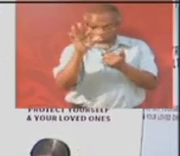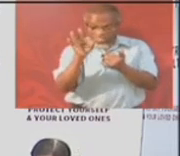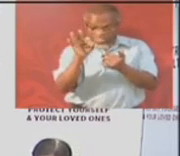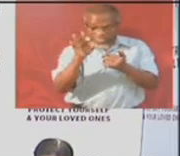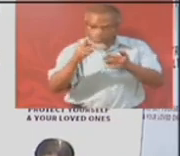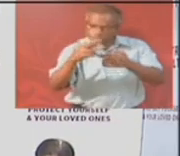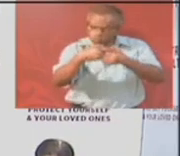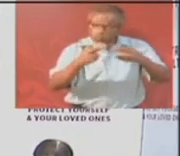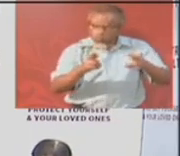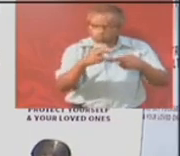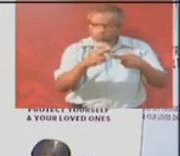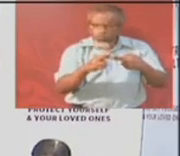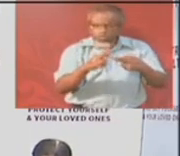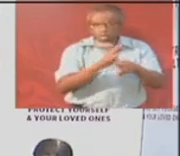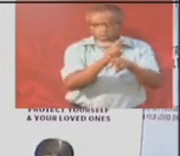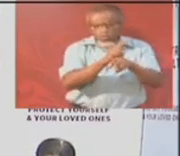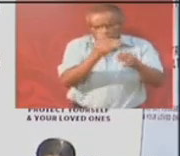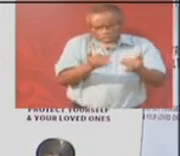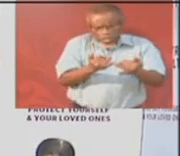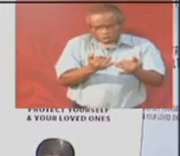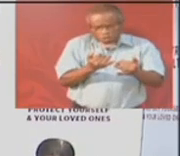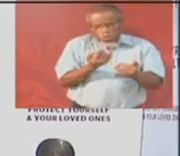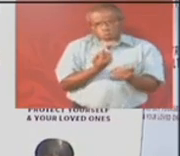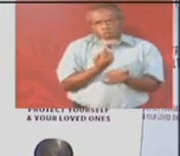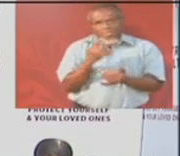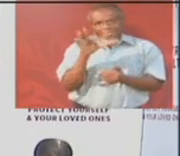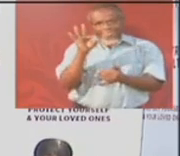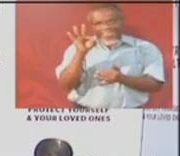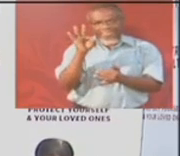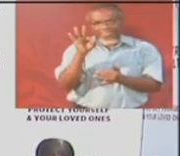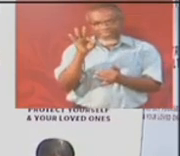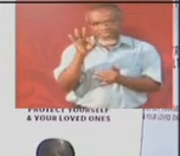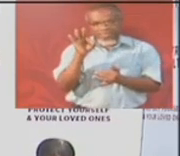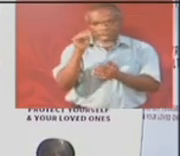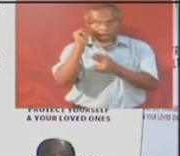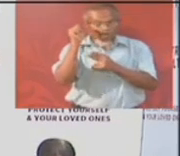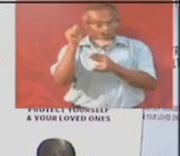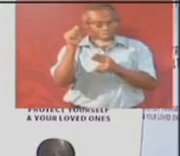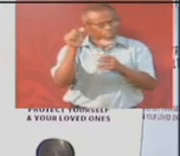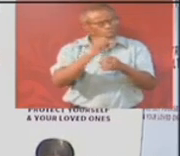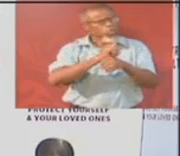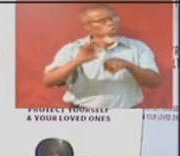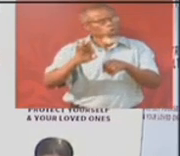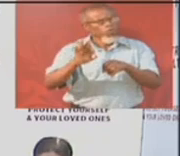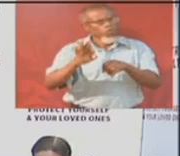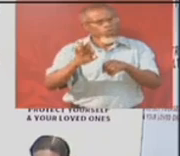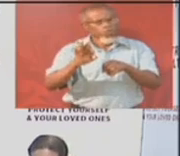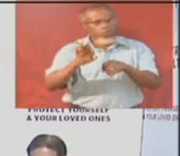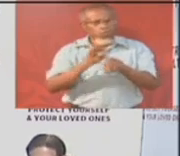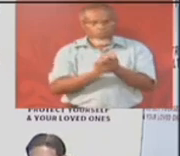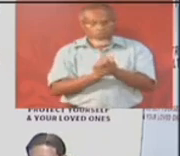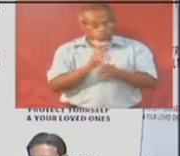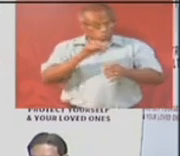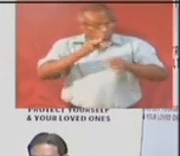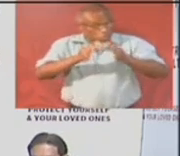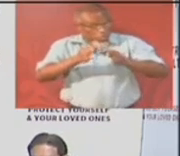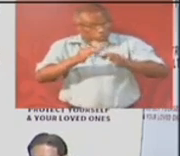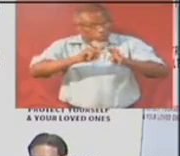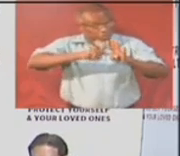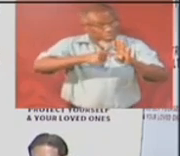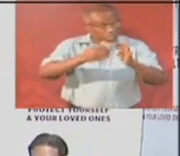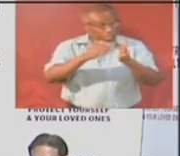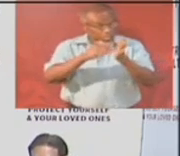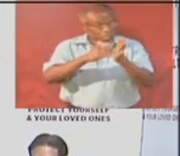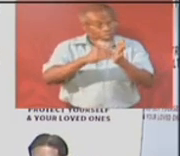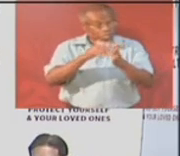spaces. We are currently using 9. ARIMA is off the grid. So if ARIMA has to come in, that gives